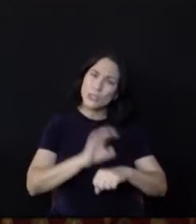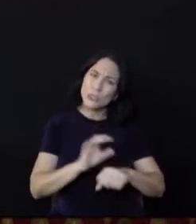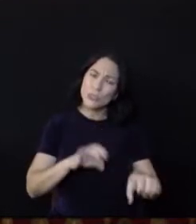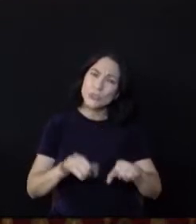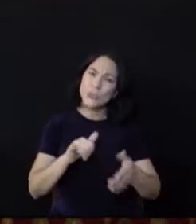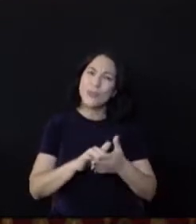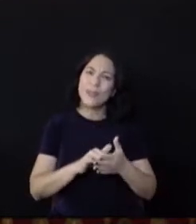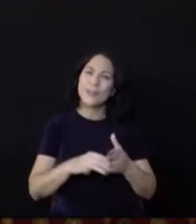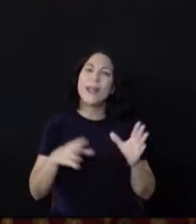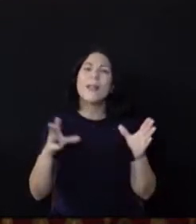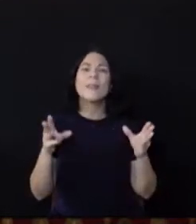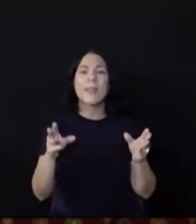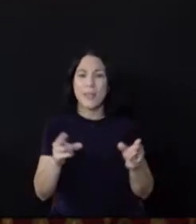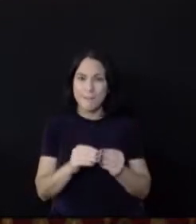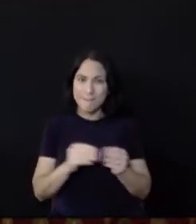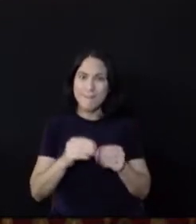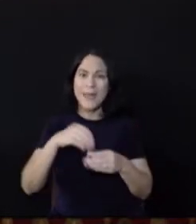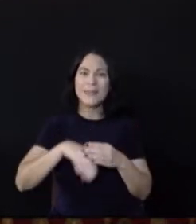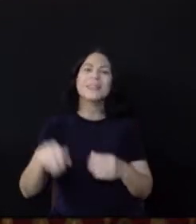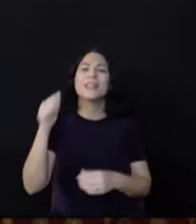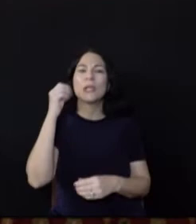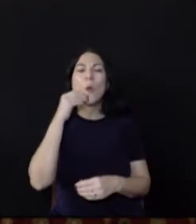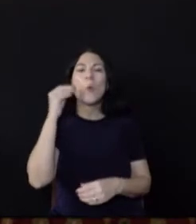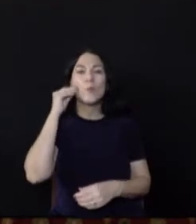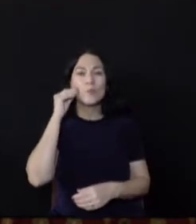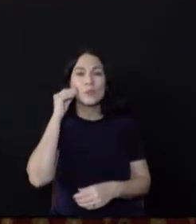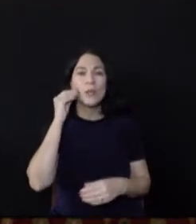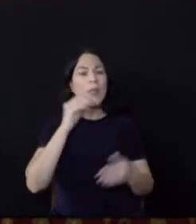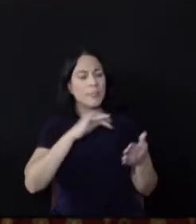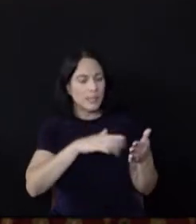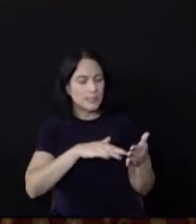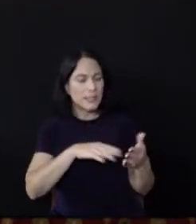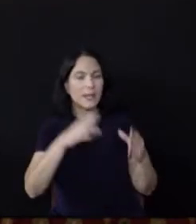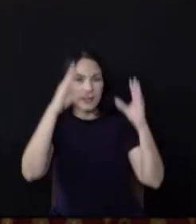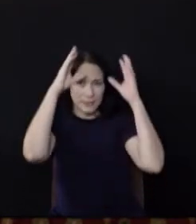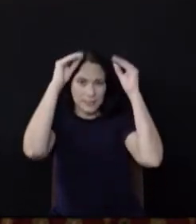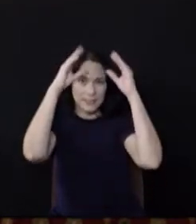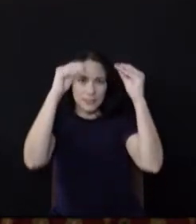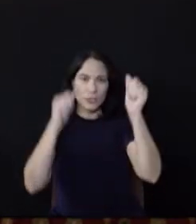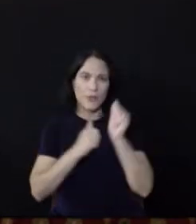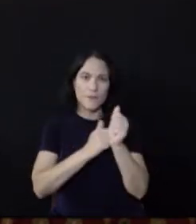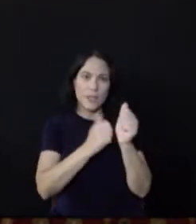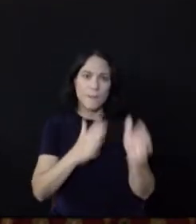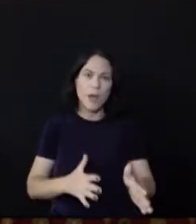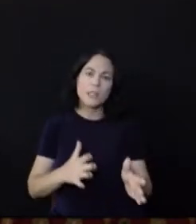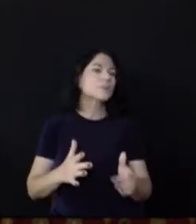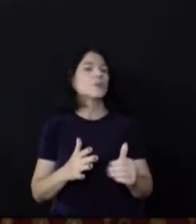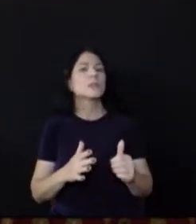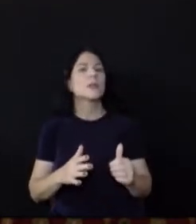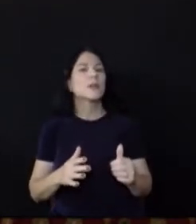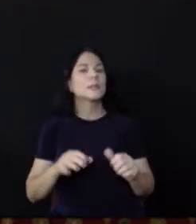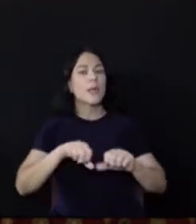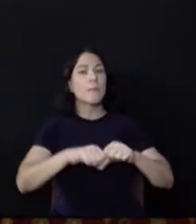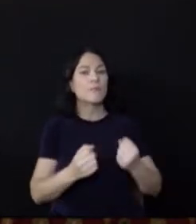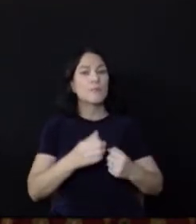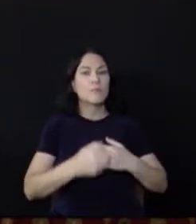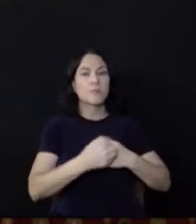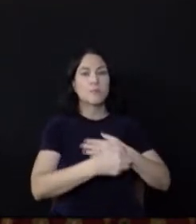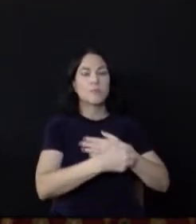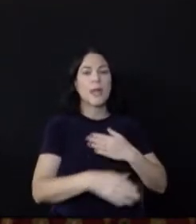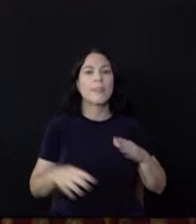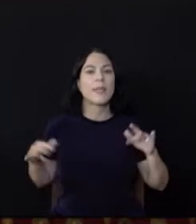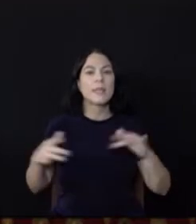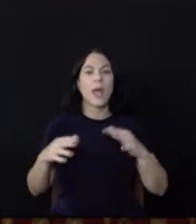homes. As they went and studied the teaching of the apostles, as they broke bread, as they gathered for fellowship, and as they